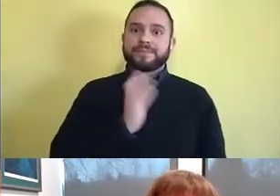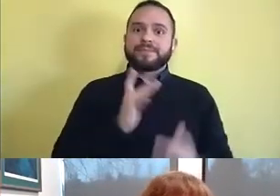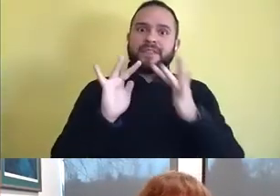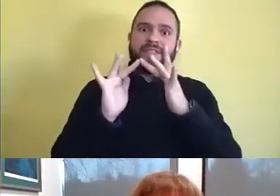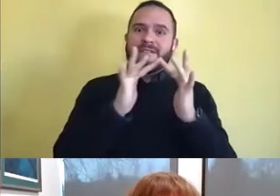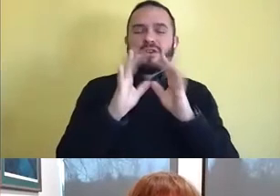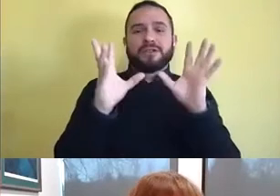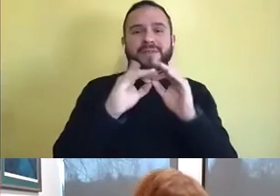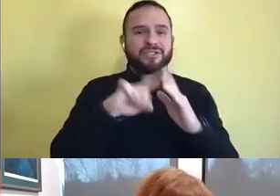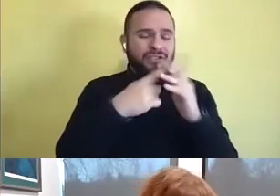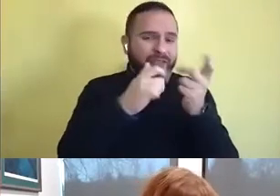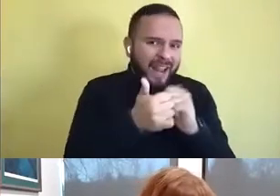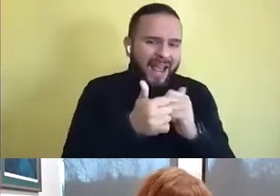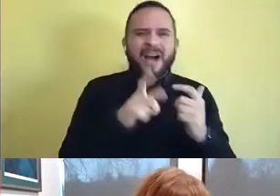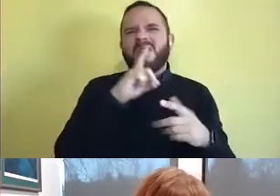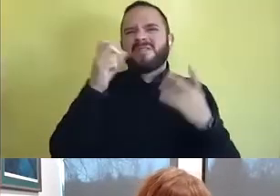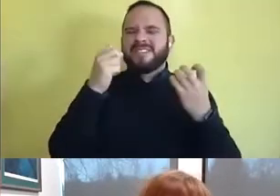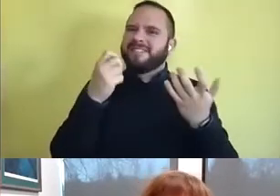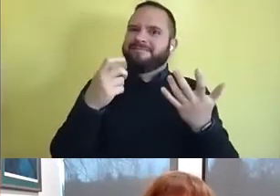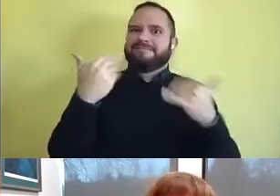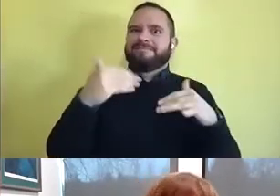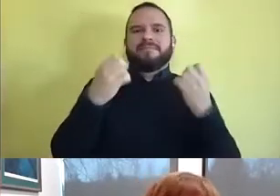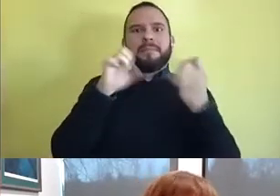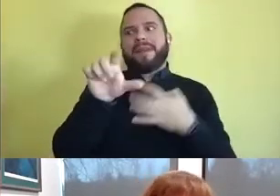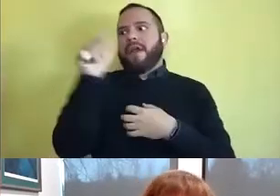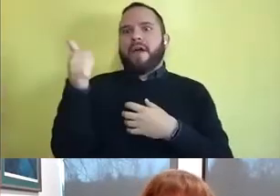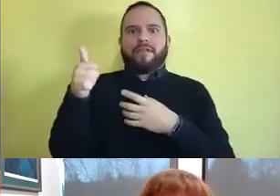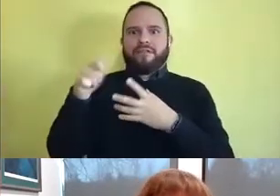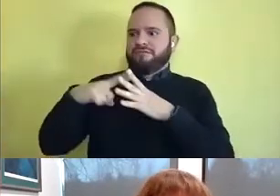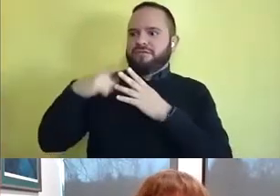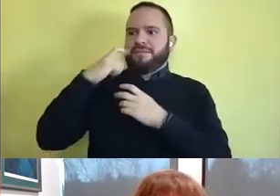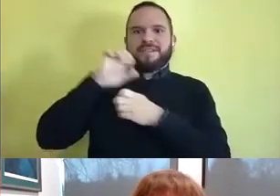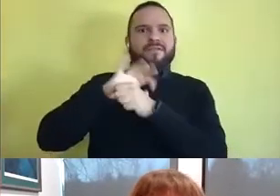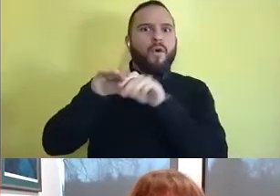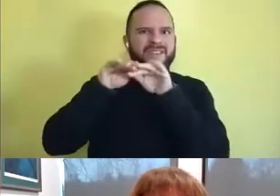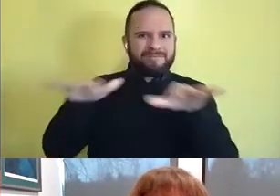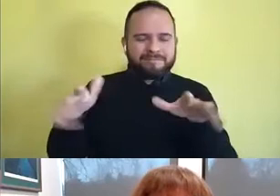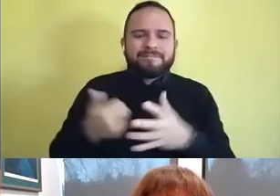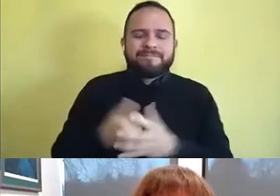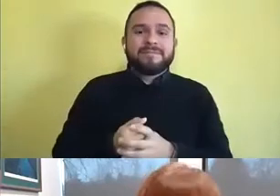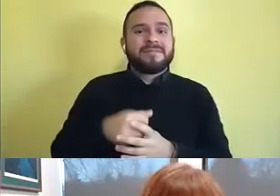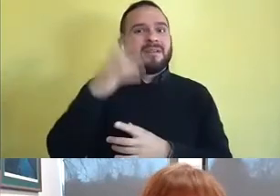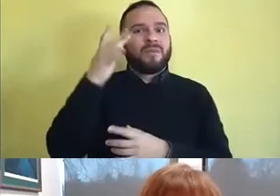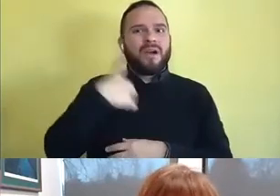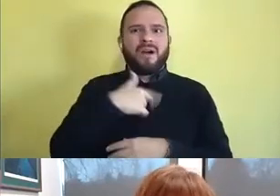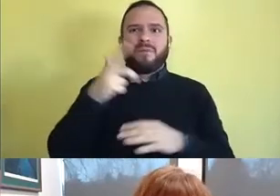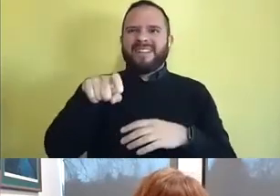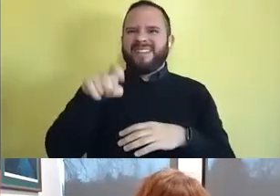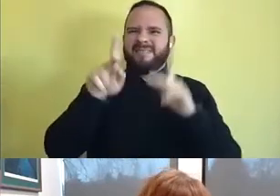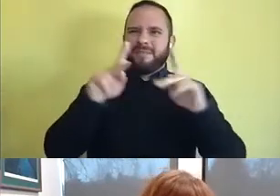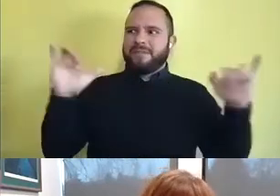as a lot of other initiatives did during COVID, because bringing together people for live events we couldn't